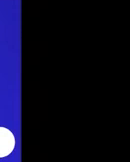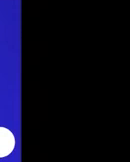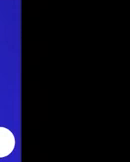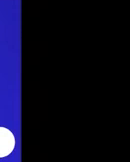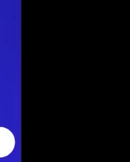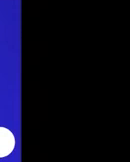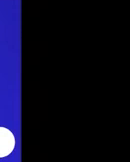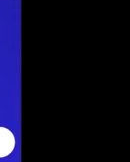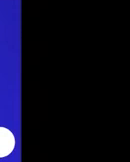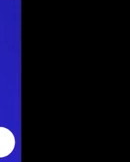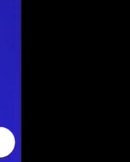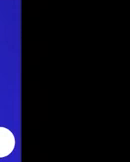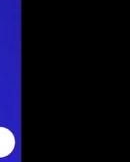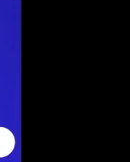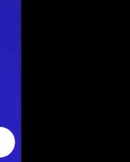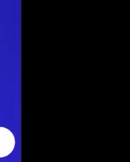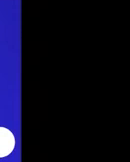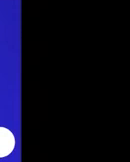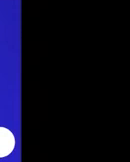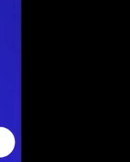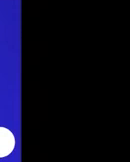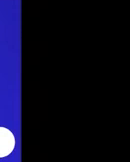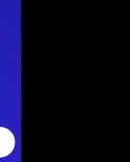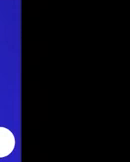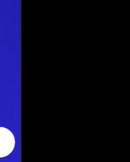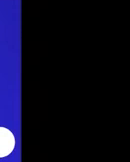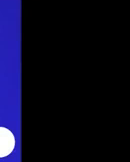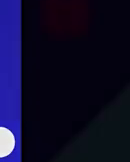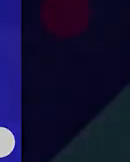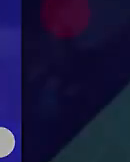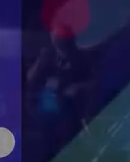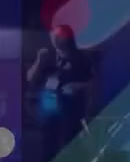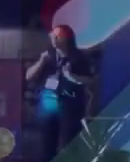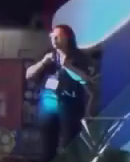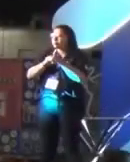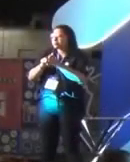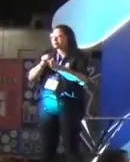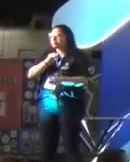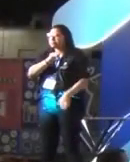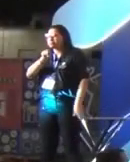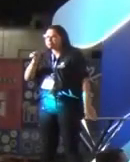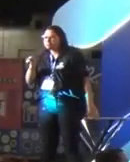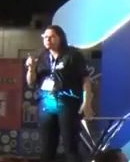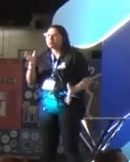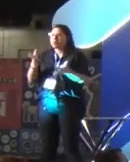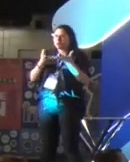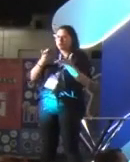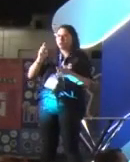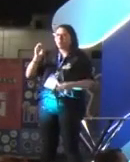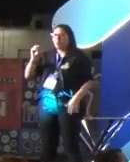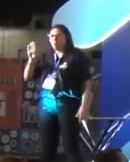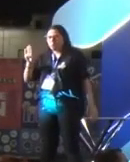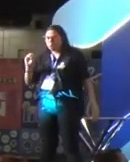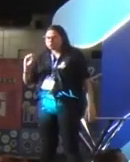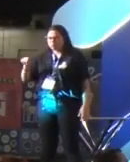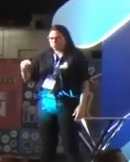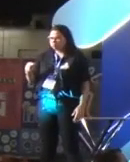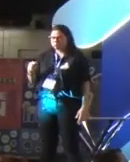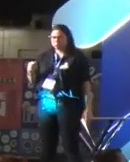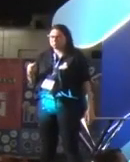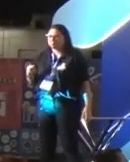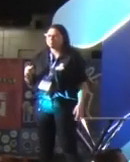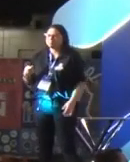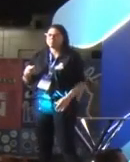what this is about. And the question is, would you like a robot to cut your hair, clean your teeth, and read you a